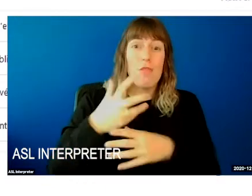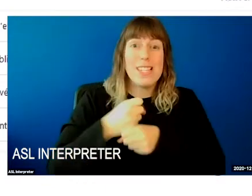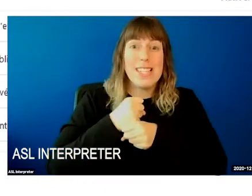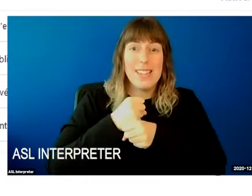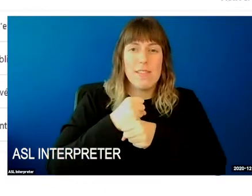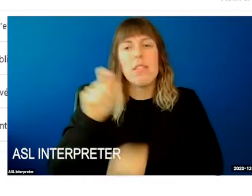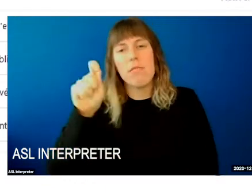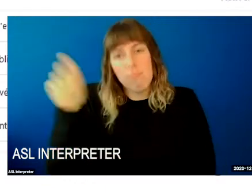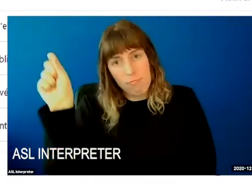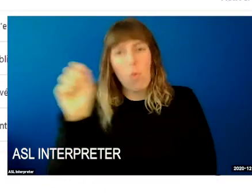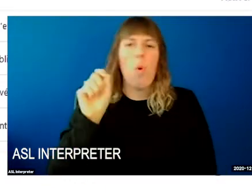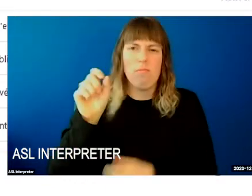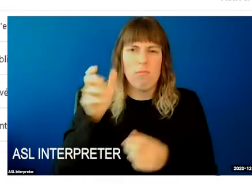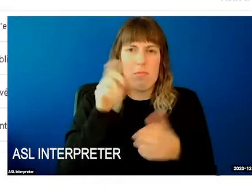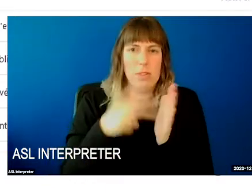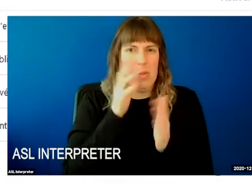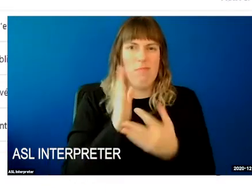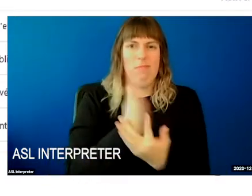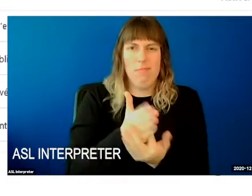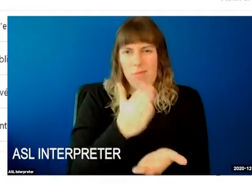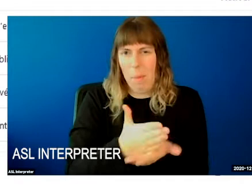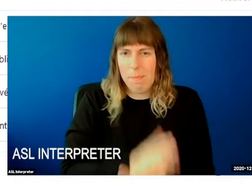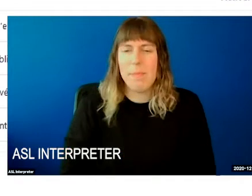that box or untick it in order to receive that.